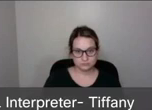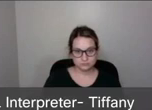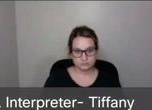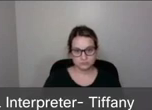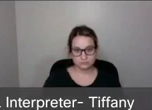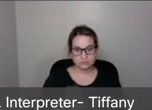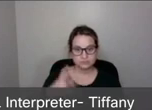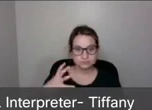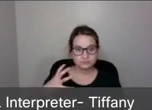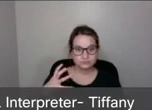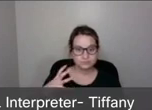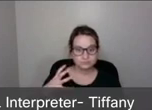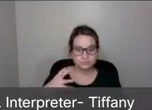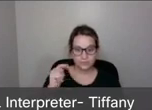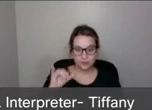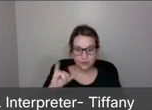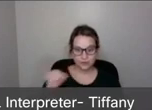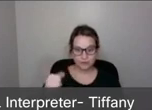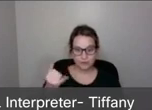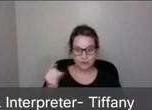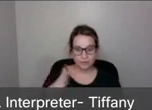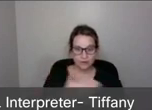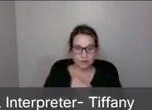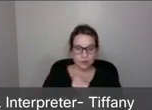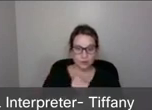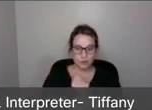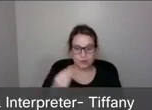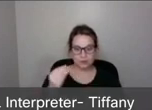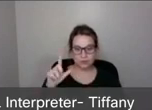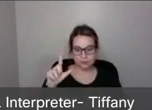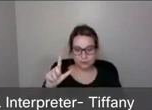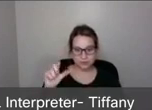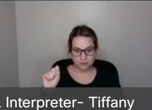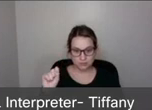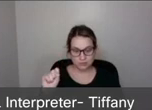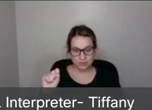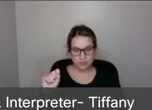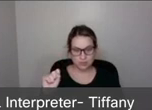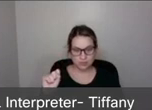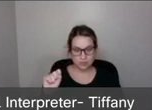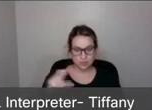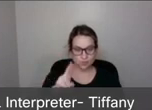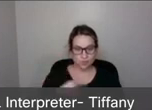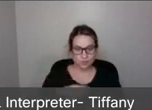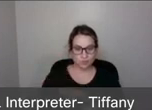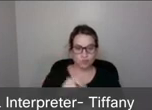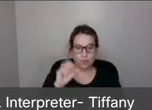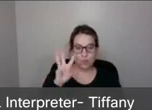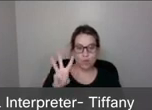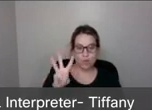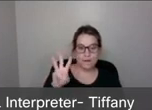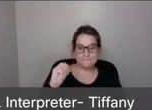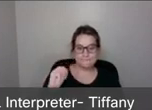Cheryl Eaton, Navajo County, outside Lakeside. We're here on the sovereign nation of the White Mountain Apaches, where